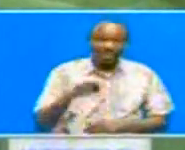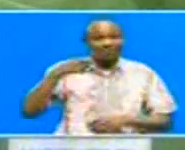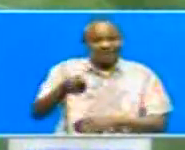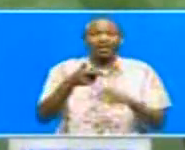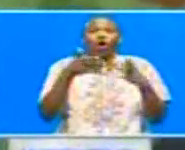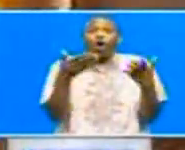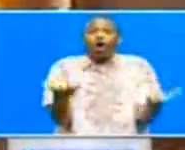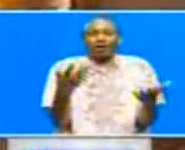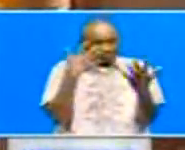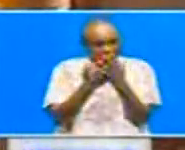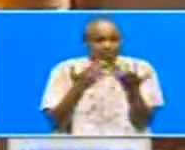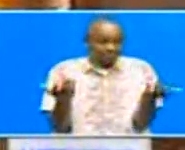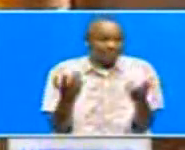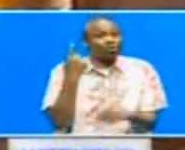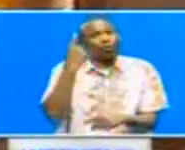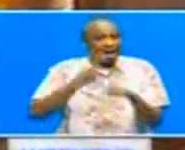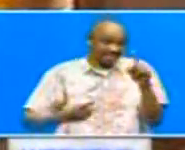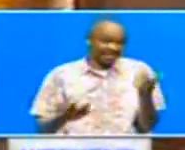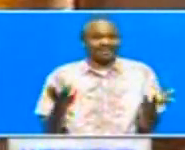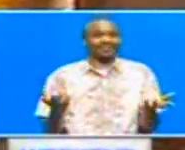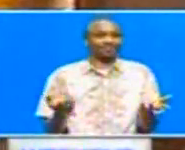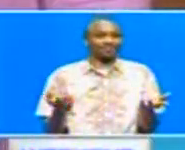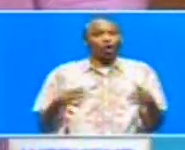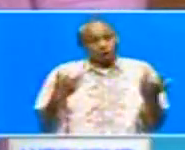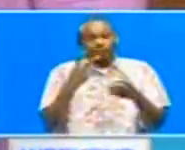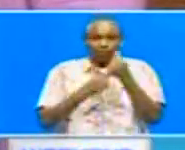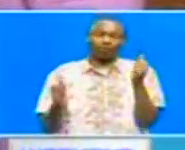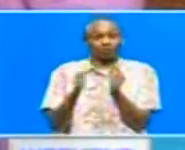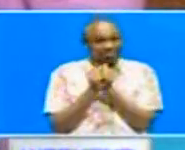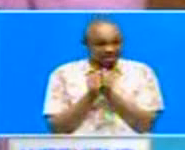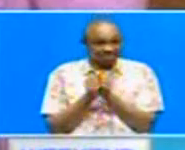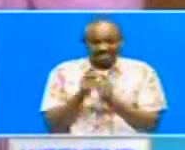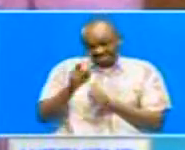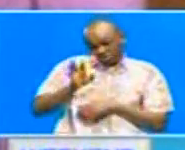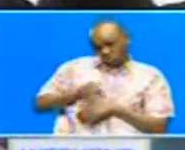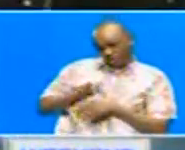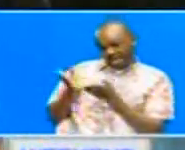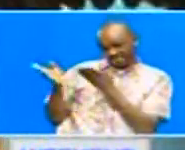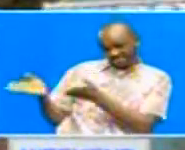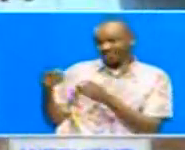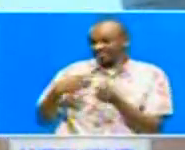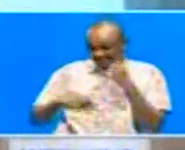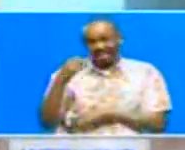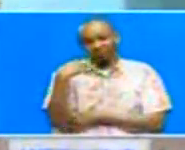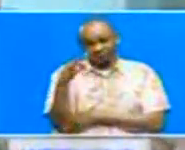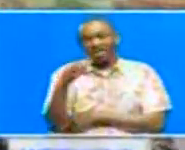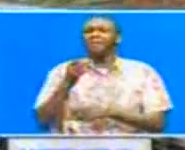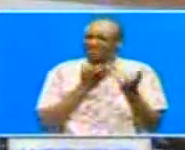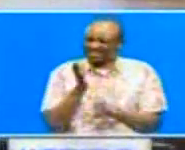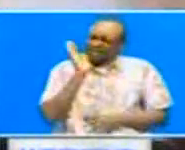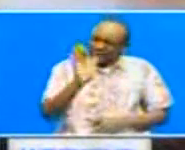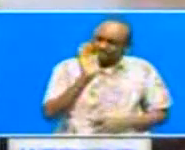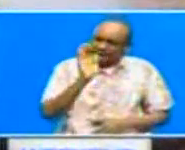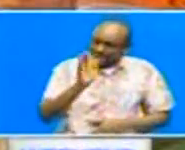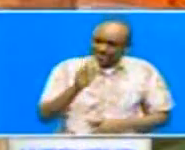or imprisonment for a period not exceeding 1 year, or both. Teresa Wangare is a greengrocer, and this is the business that feeds her